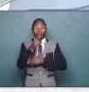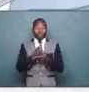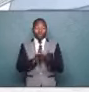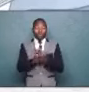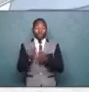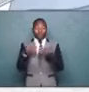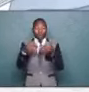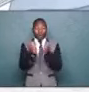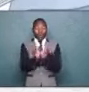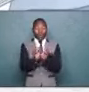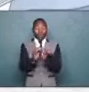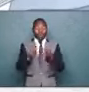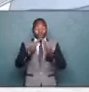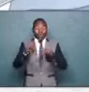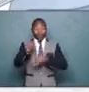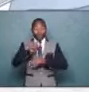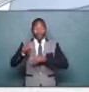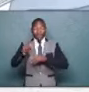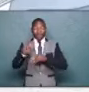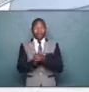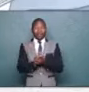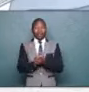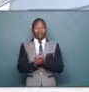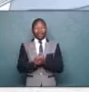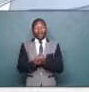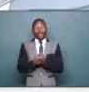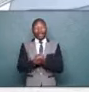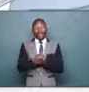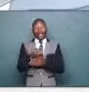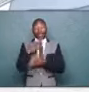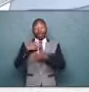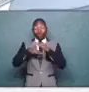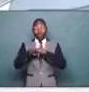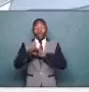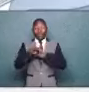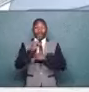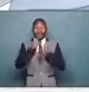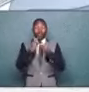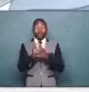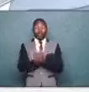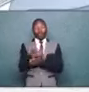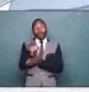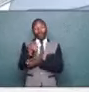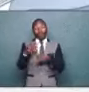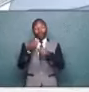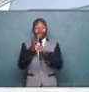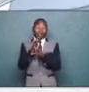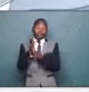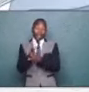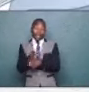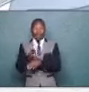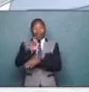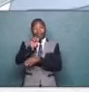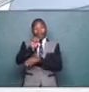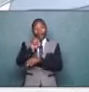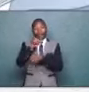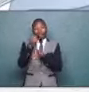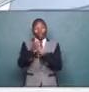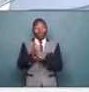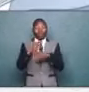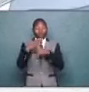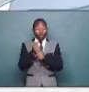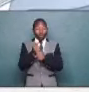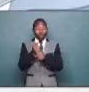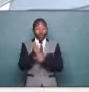the Council offices, extended invitations to civil society organizations, including those working on disability